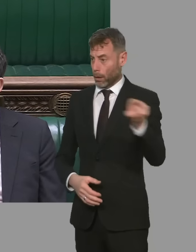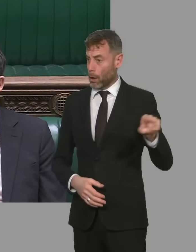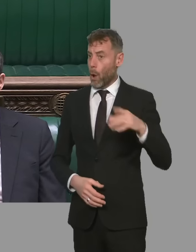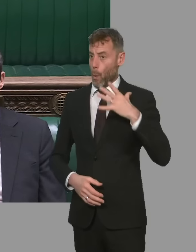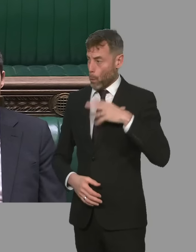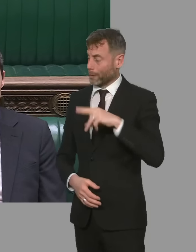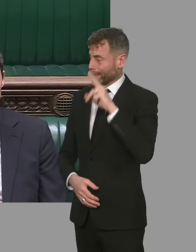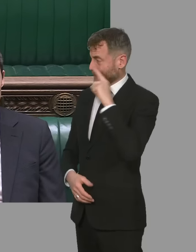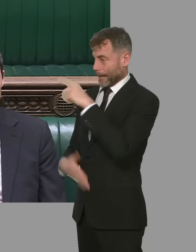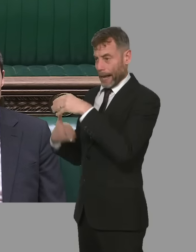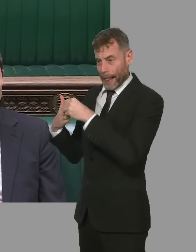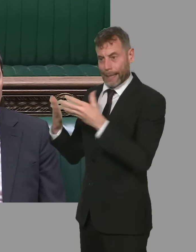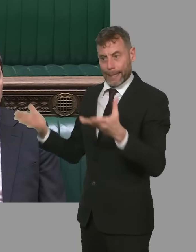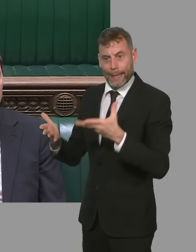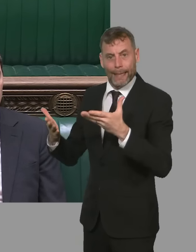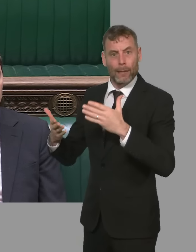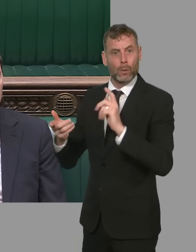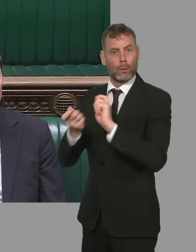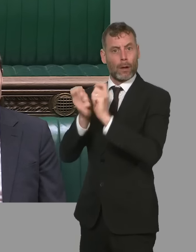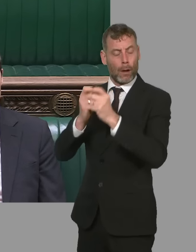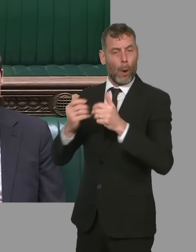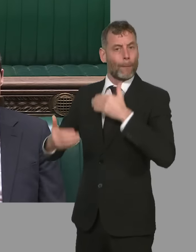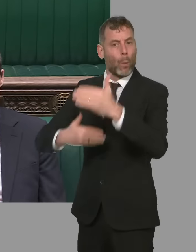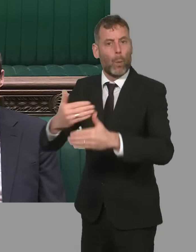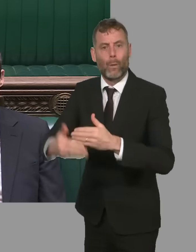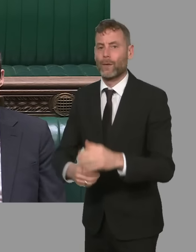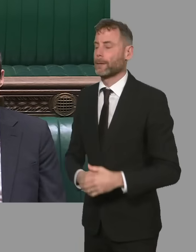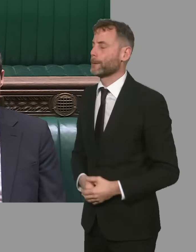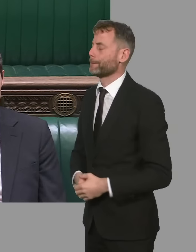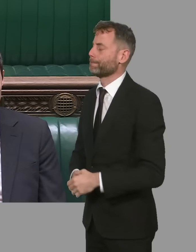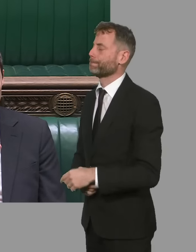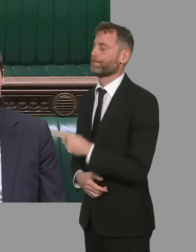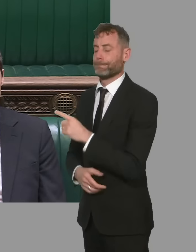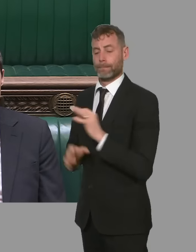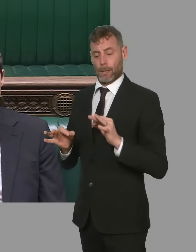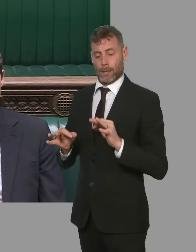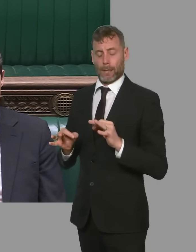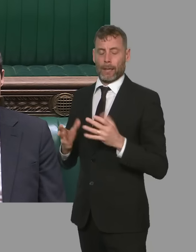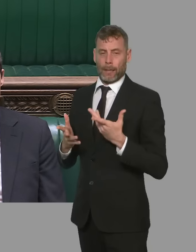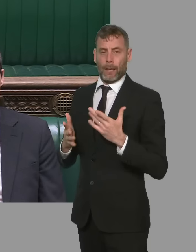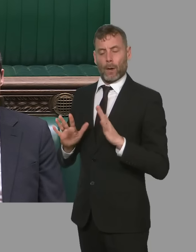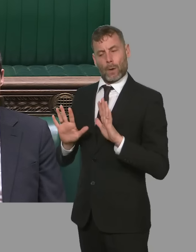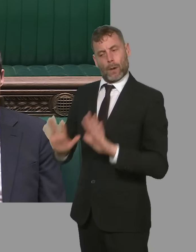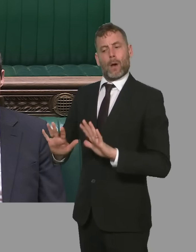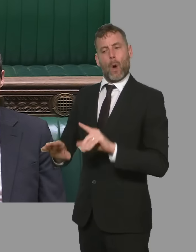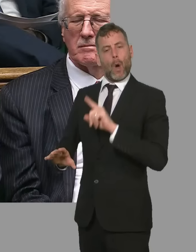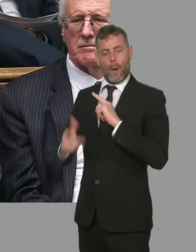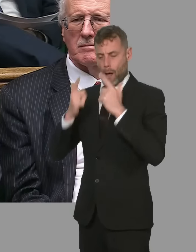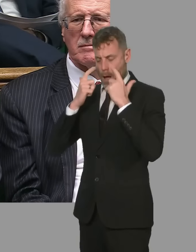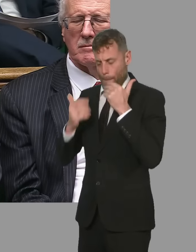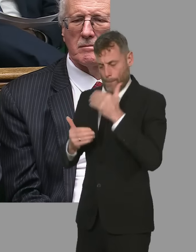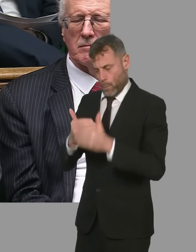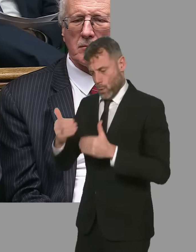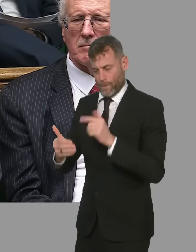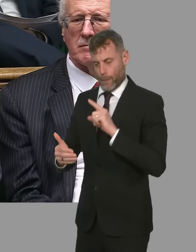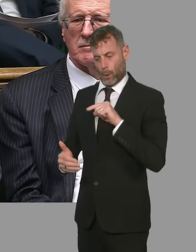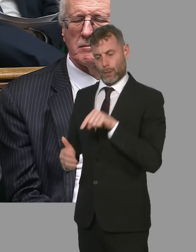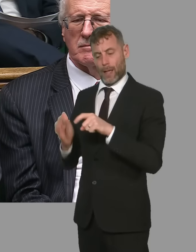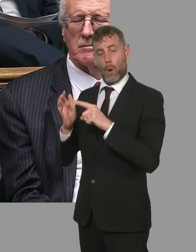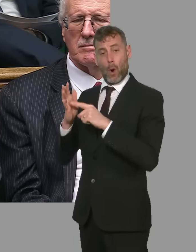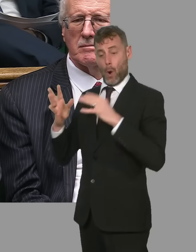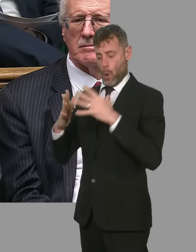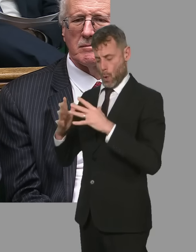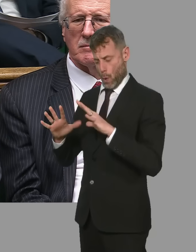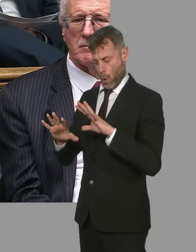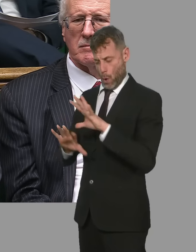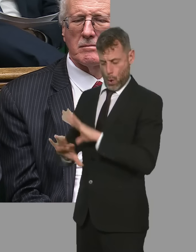the right honourable gentleman knows, it's a very complex piece of legislation, because in part it is having to fix the mess that the Legacy